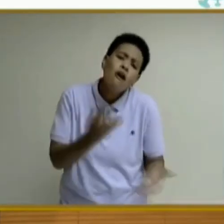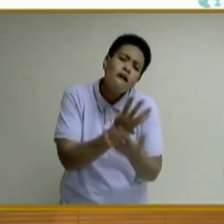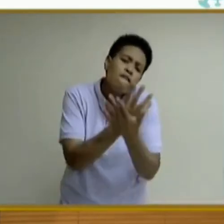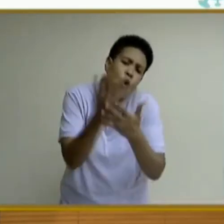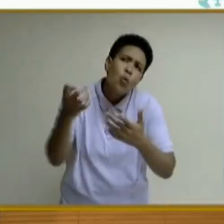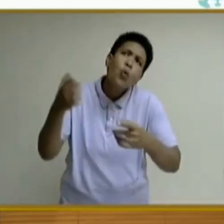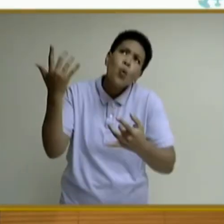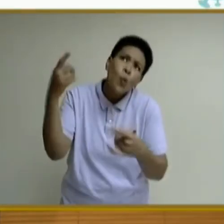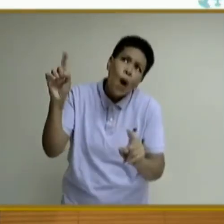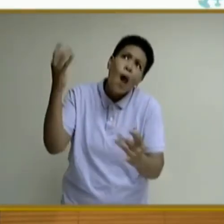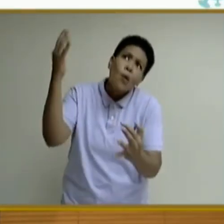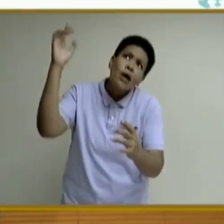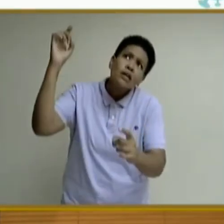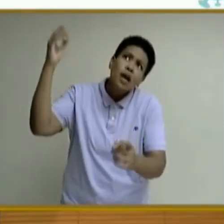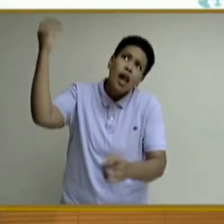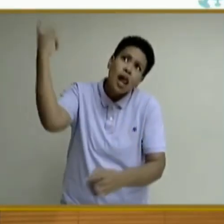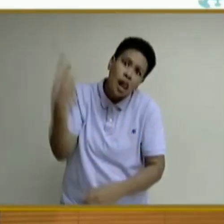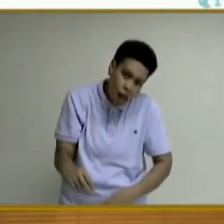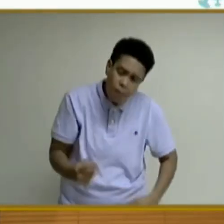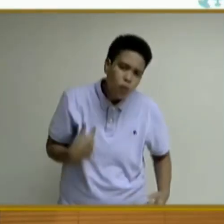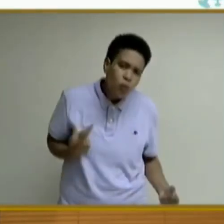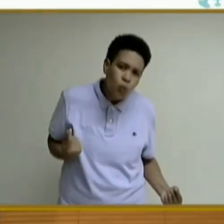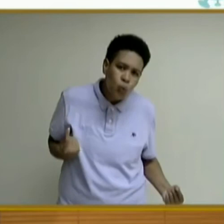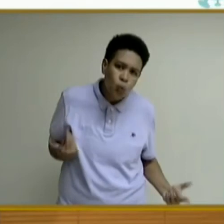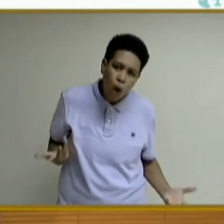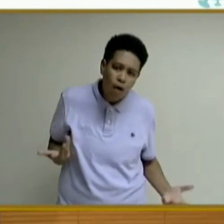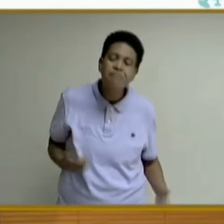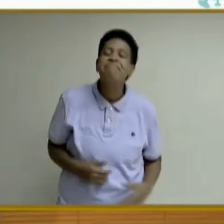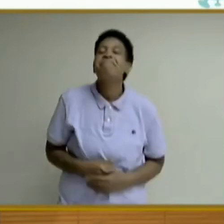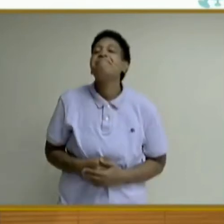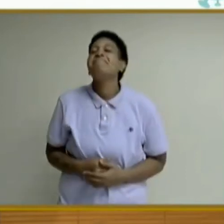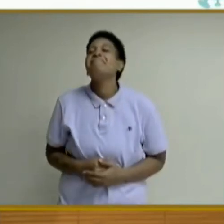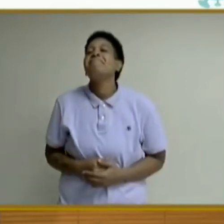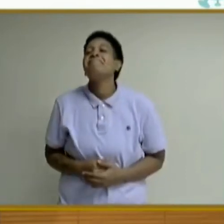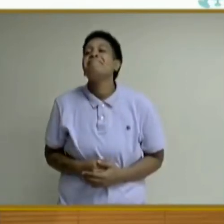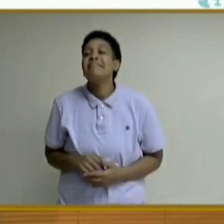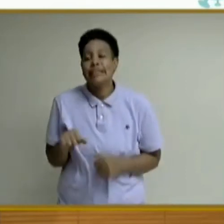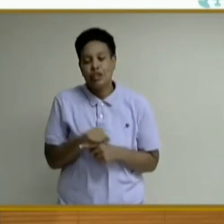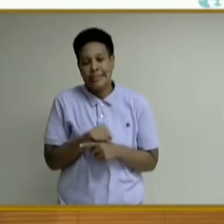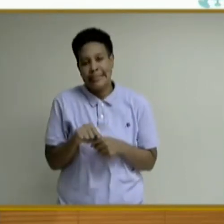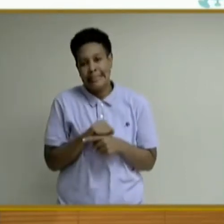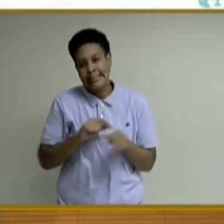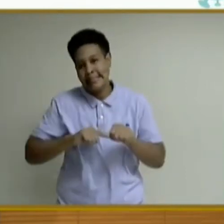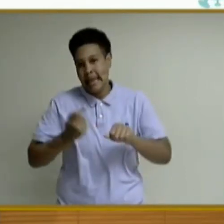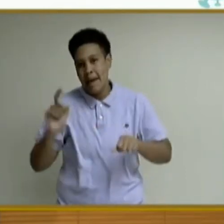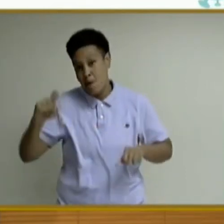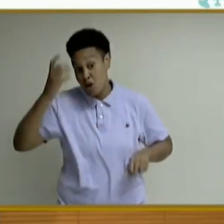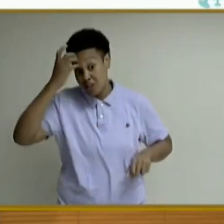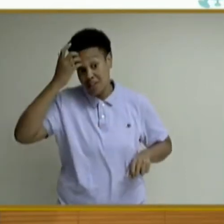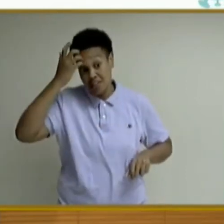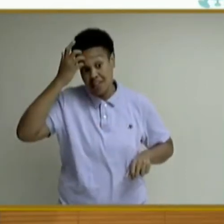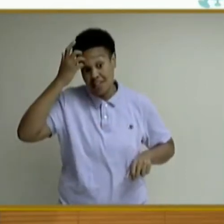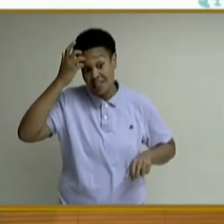is, in the 4-week period, while we are waiting, we are going to begin training, because with any